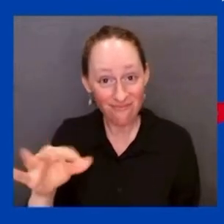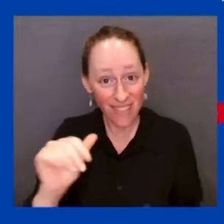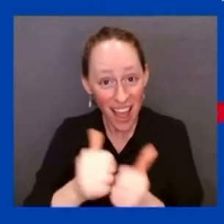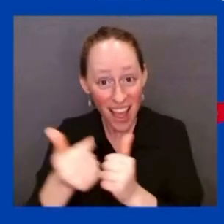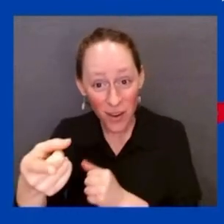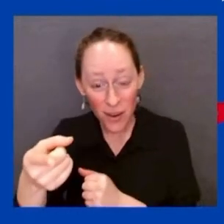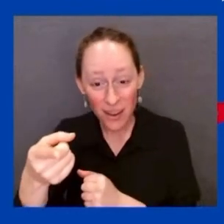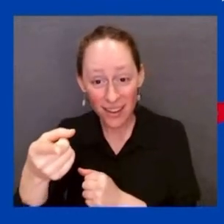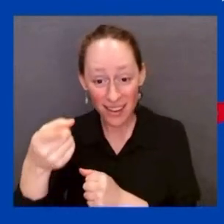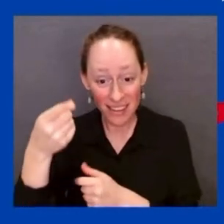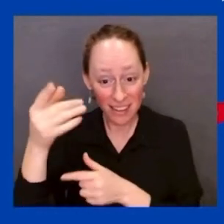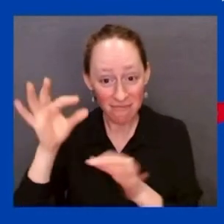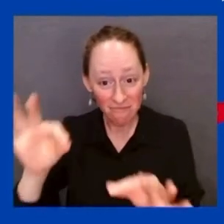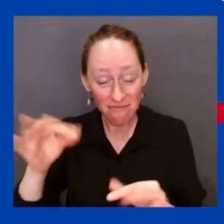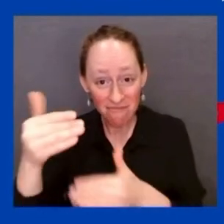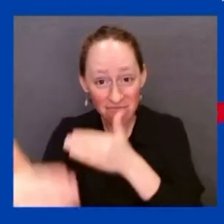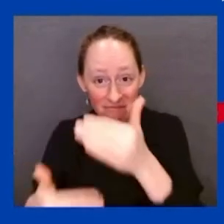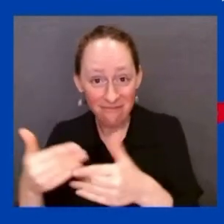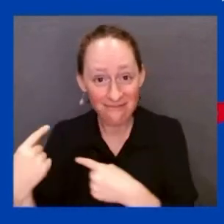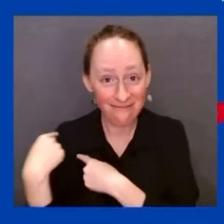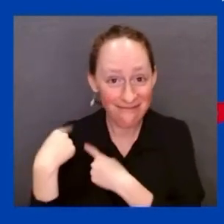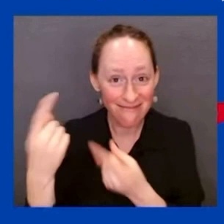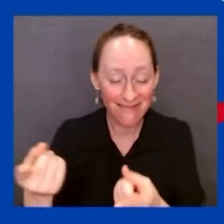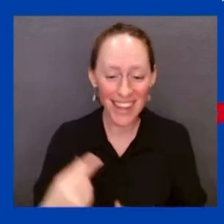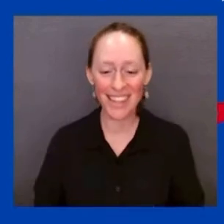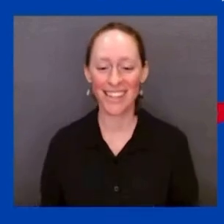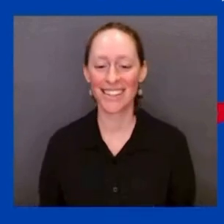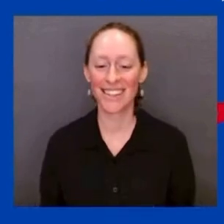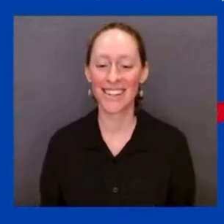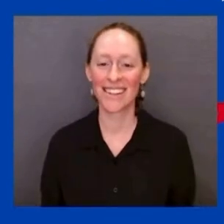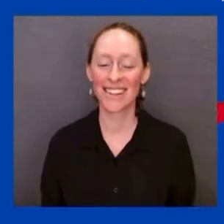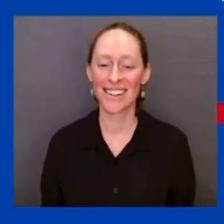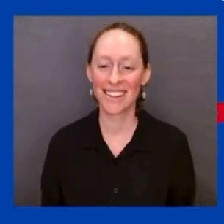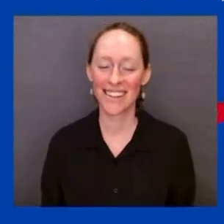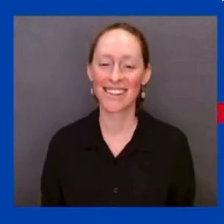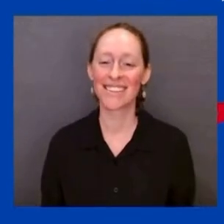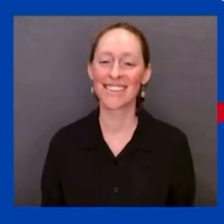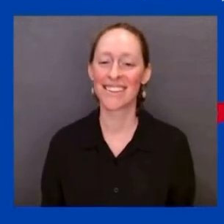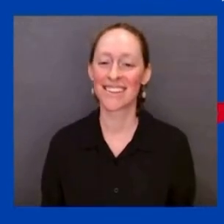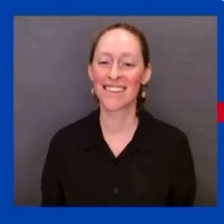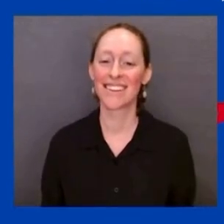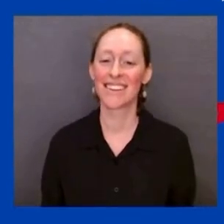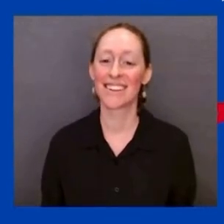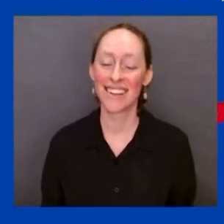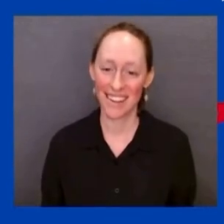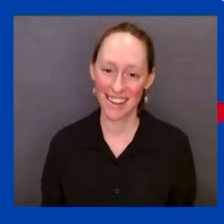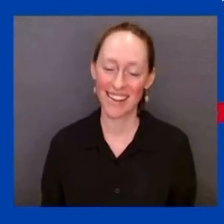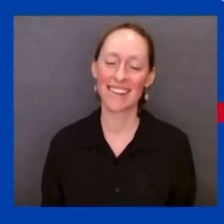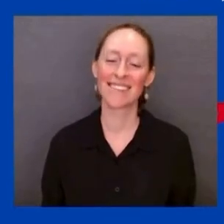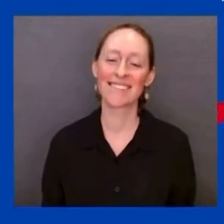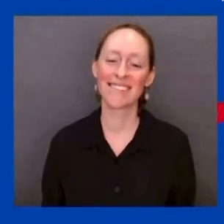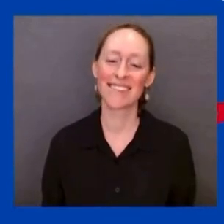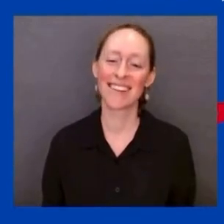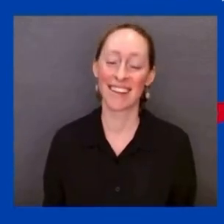there's nothing better I want to do than spend the 4th of July with almost 7,000 of my closest friends.